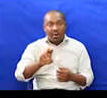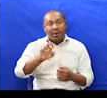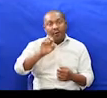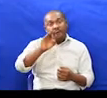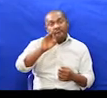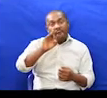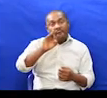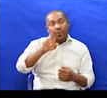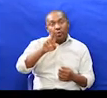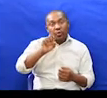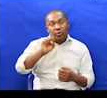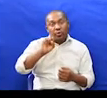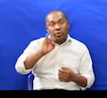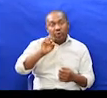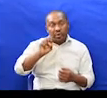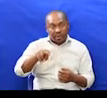that